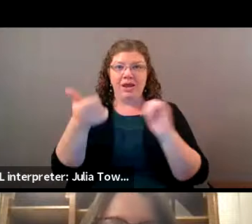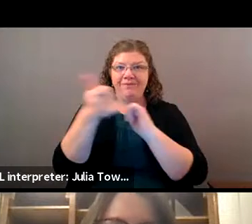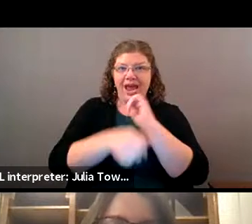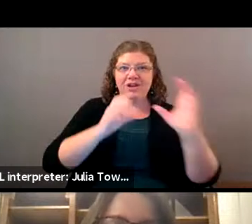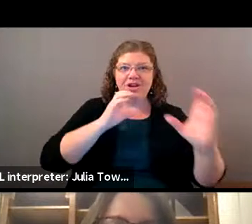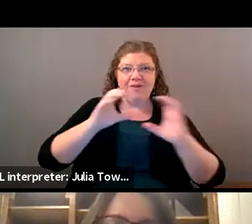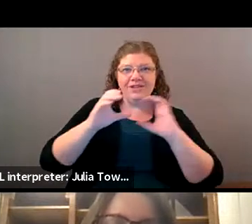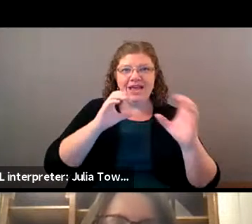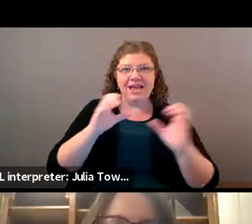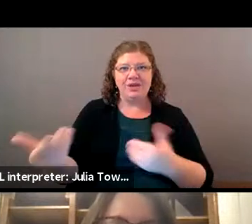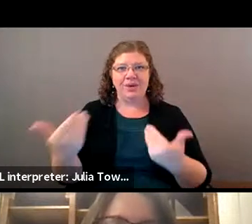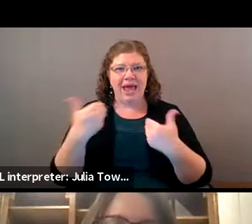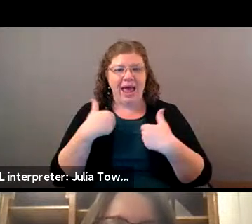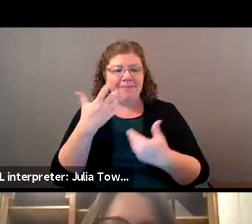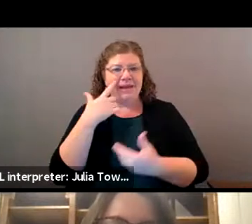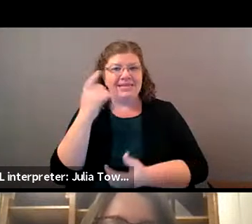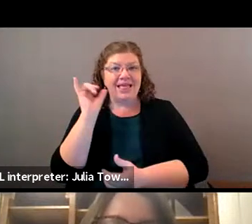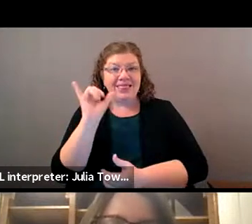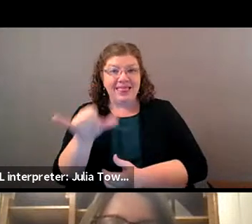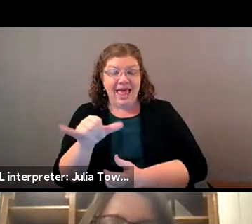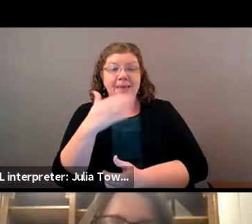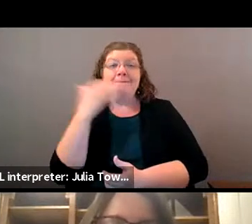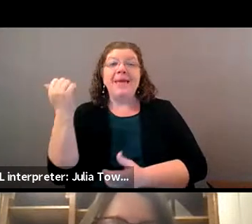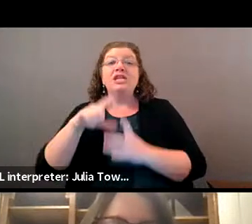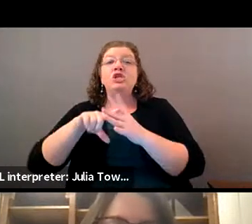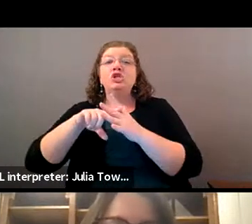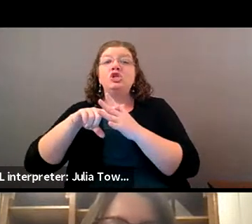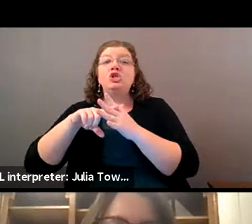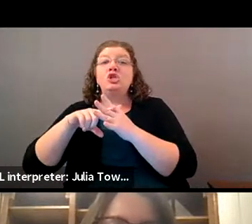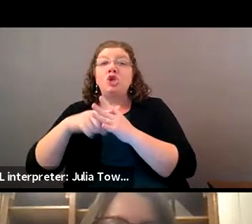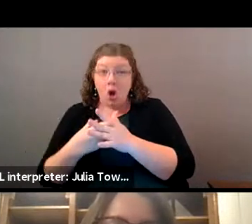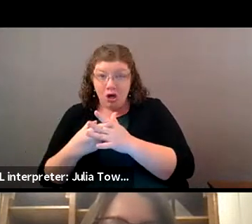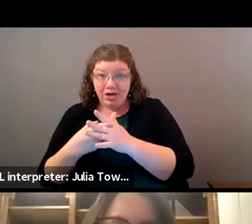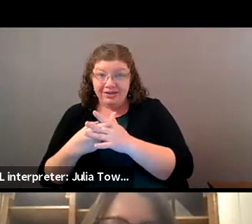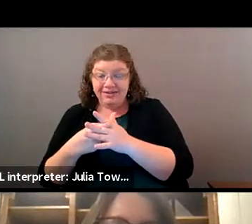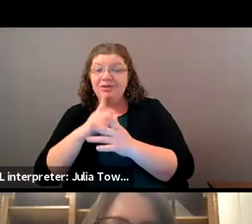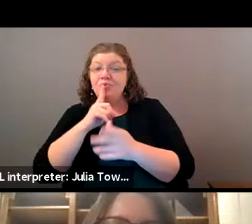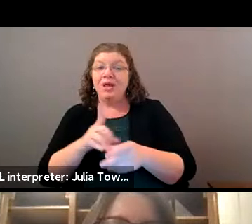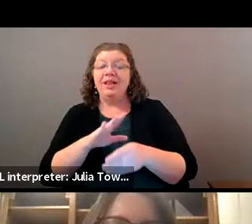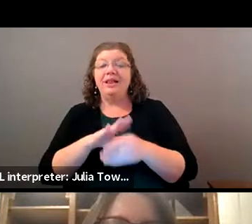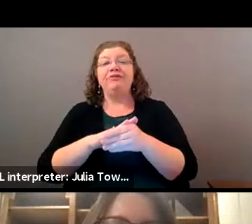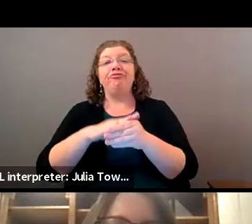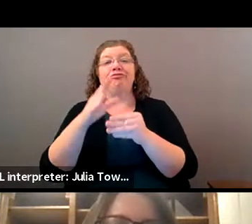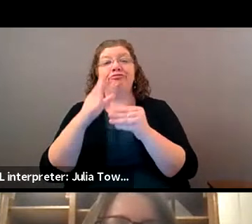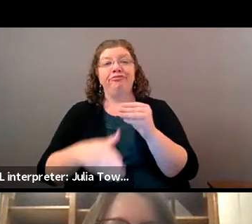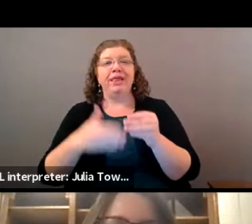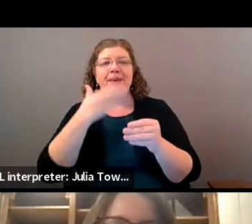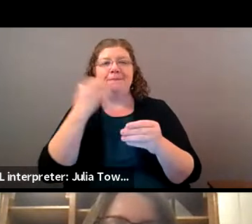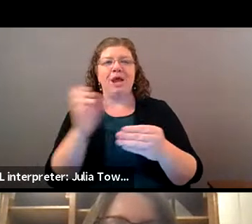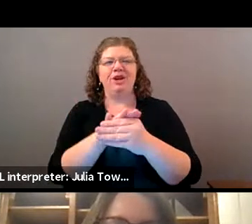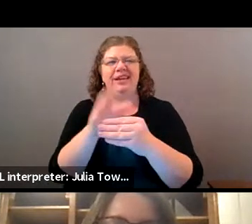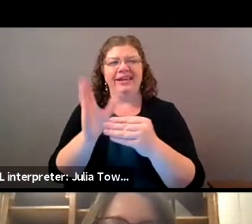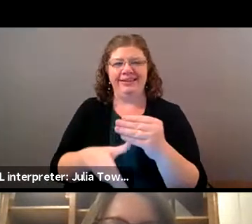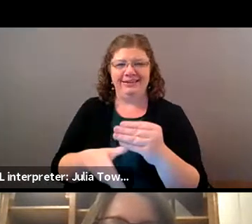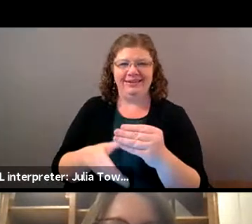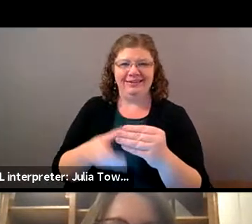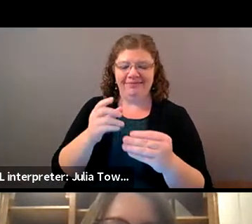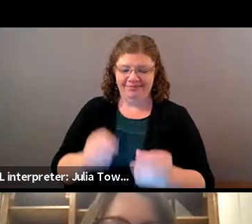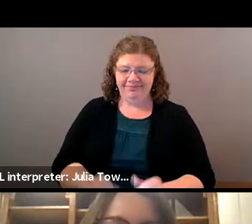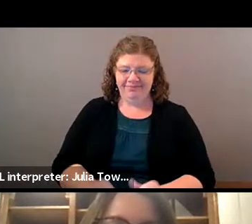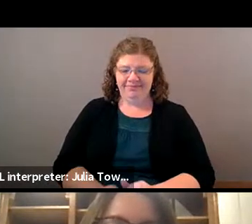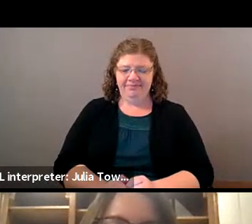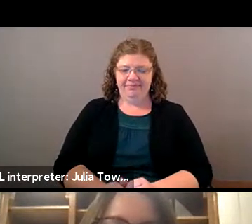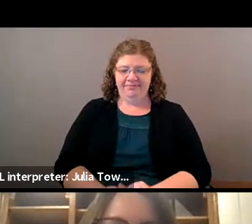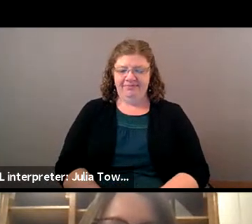that we had, because the best start certainly ends up with a better ending with regards to that. So I